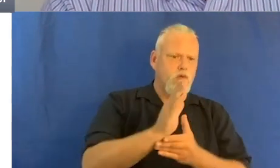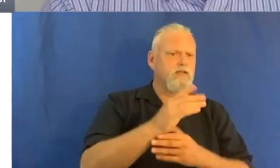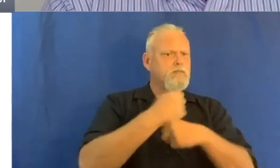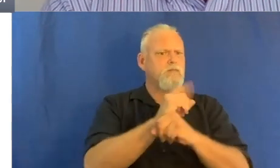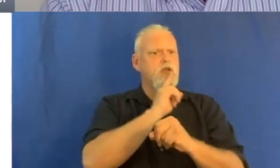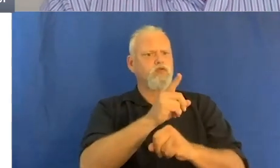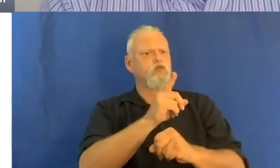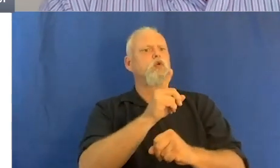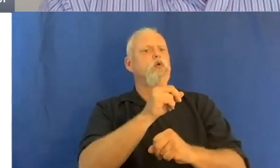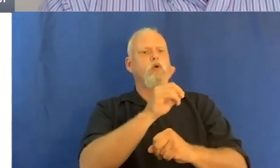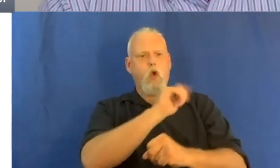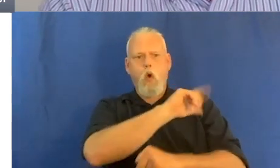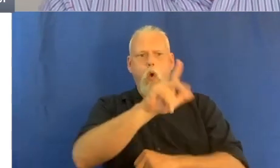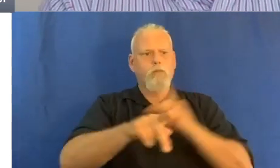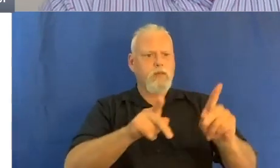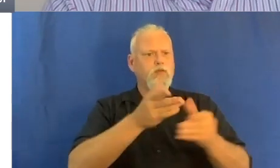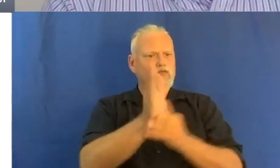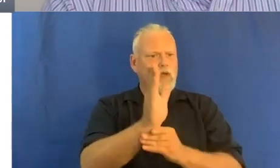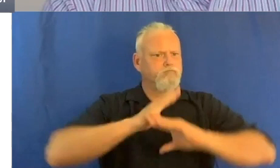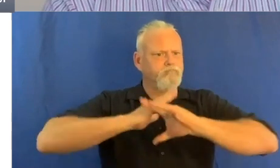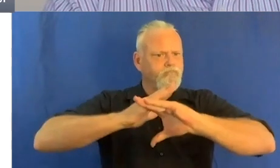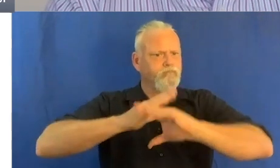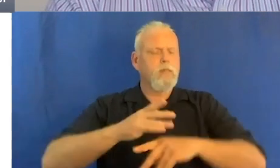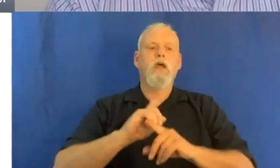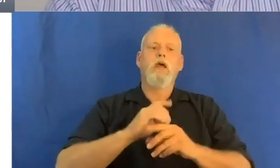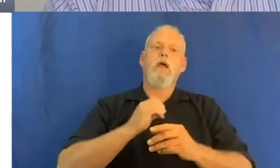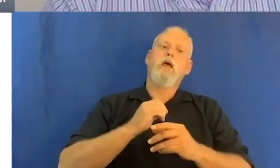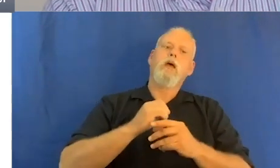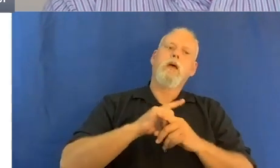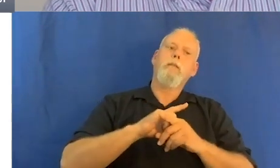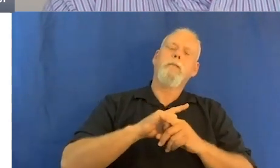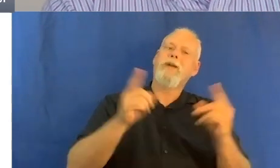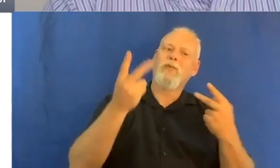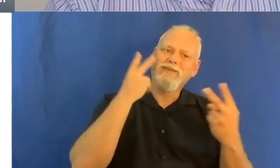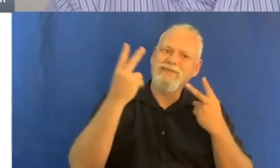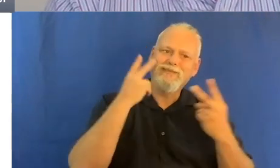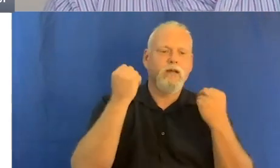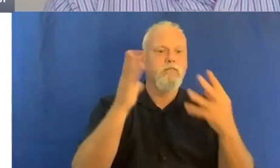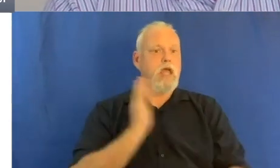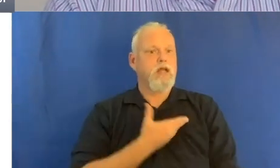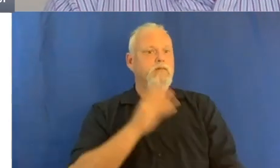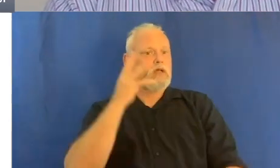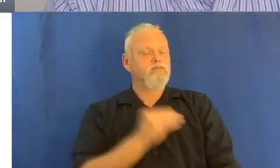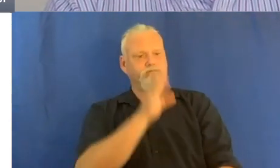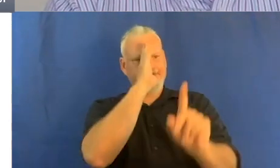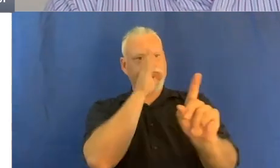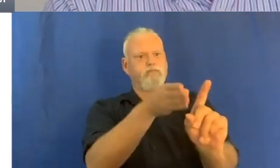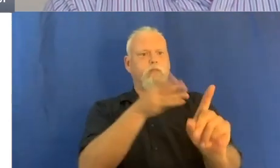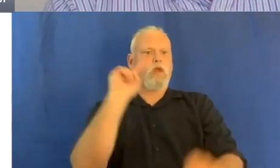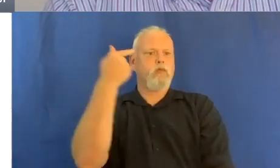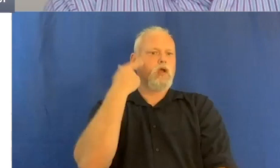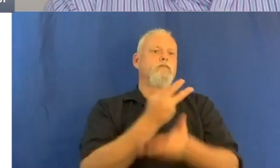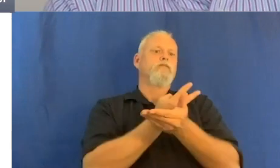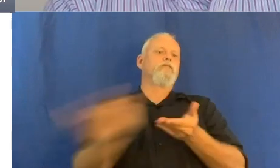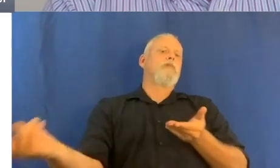of all people. Instead, we see, and many of us experience directly, the government failing